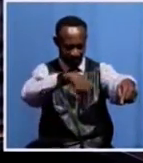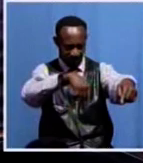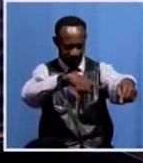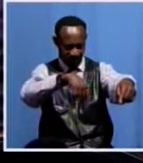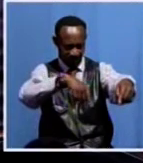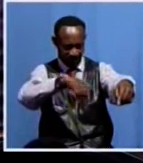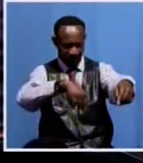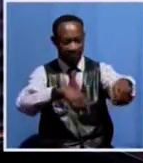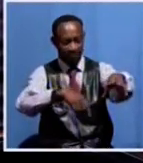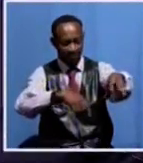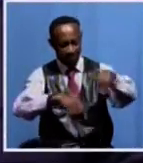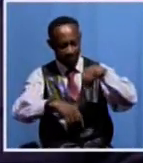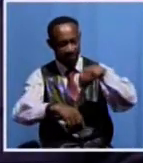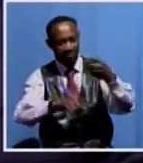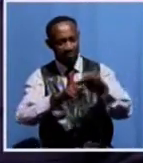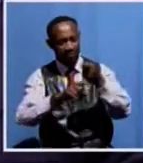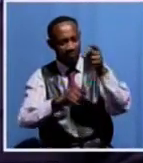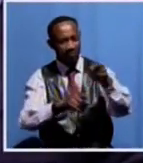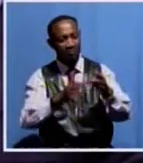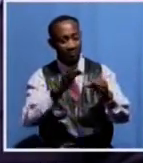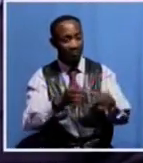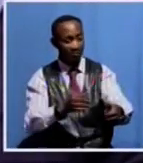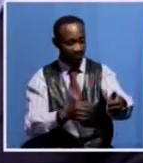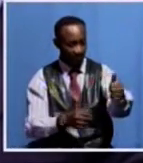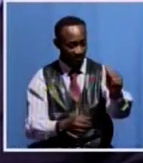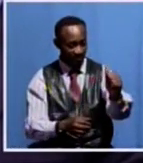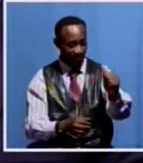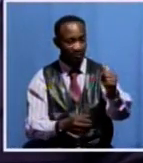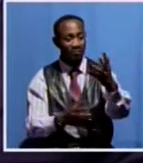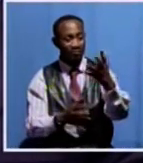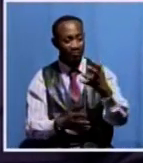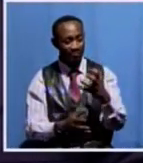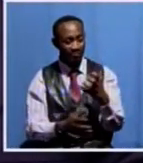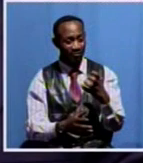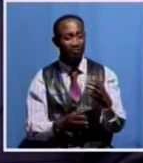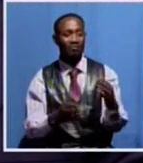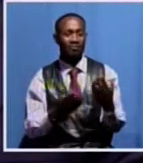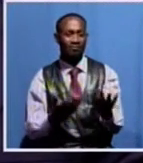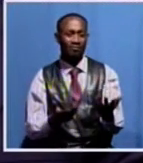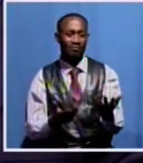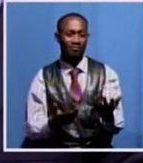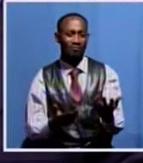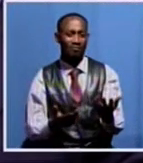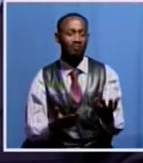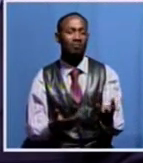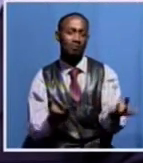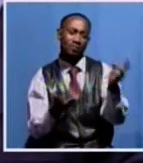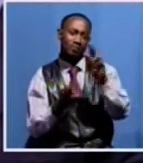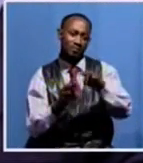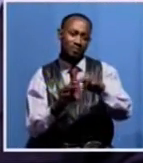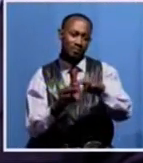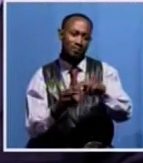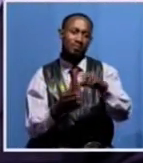have collected from you, and if you yourself, in carrying out your business, you incur VAT, you will